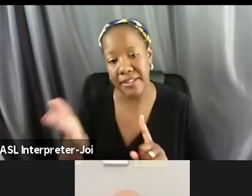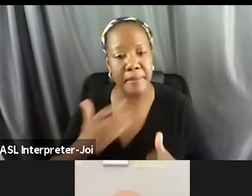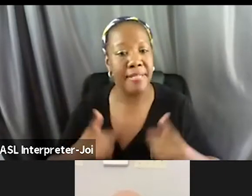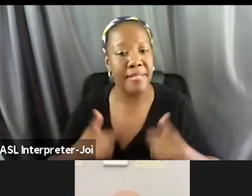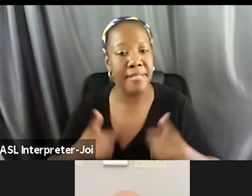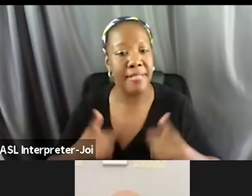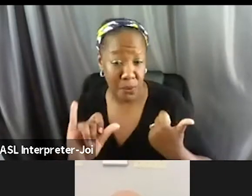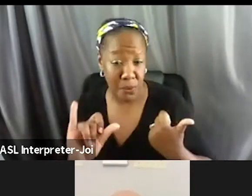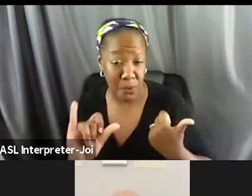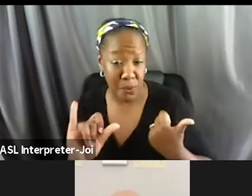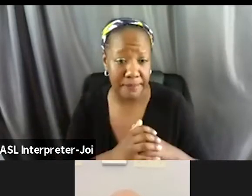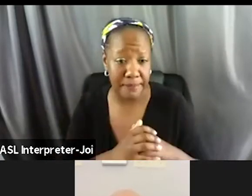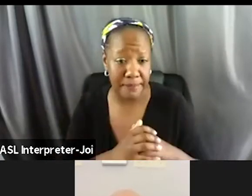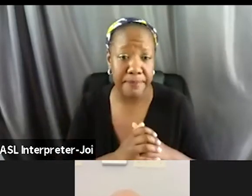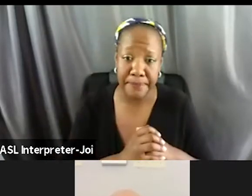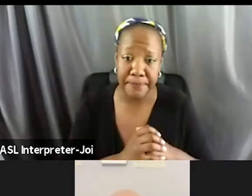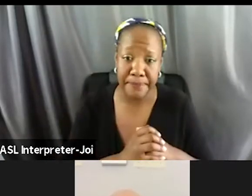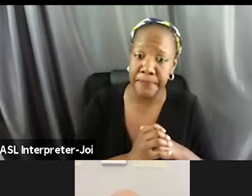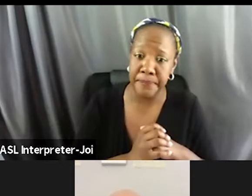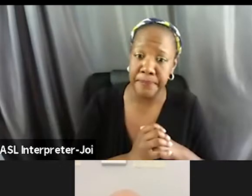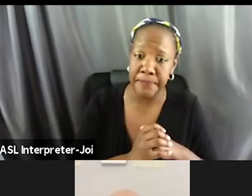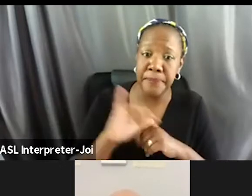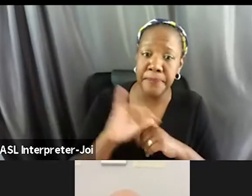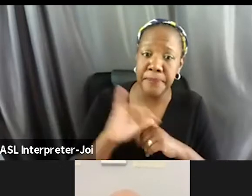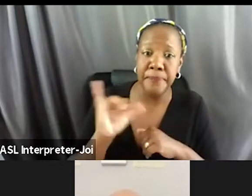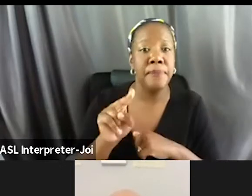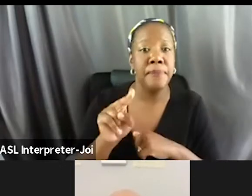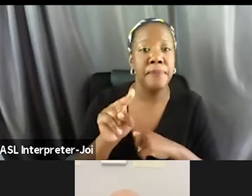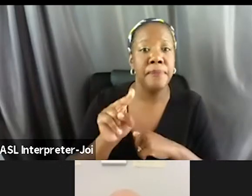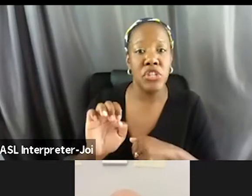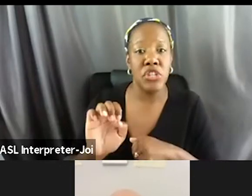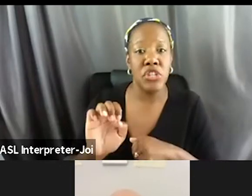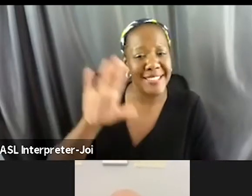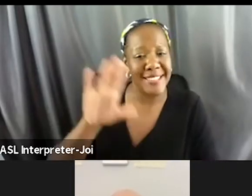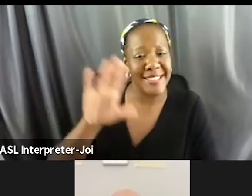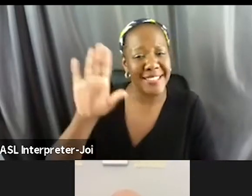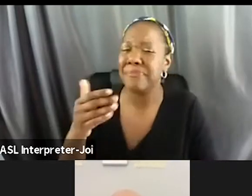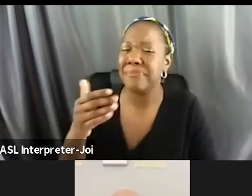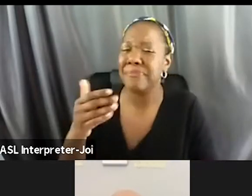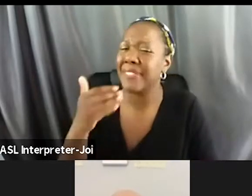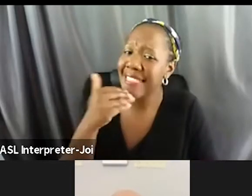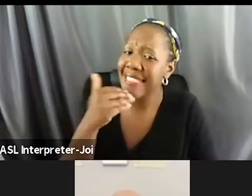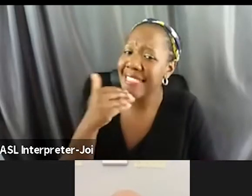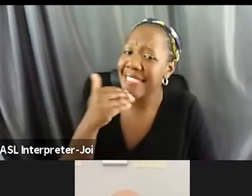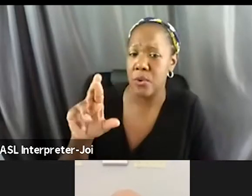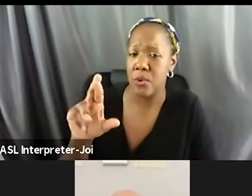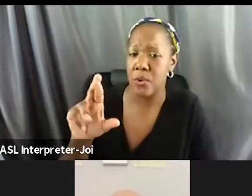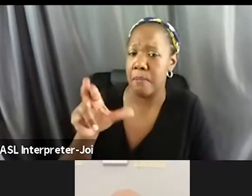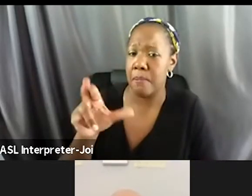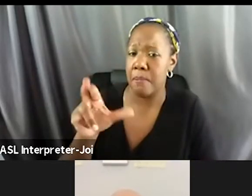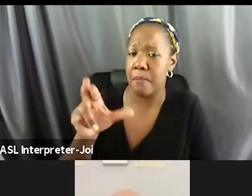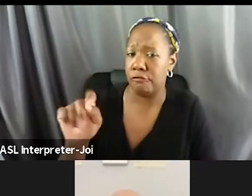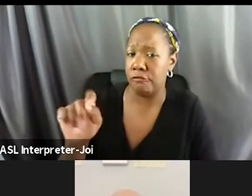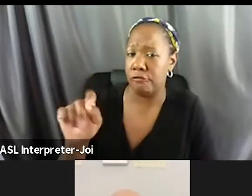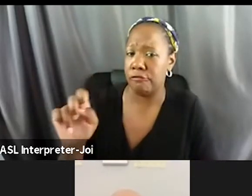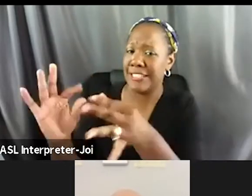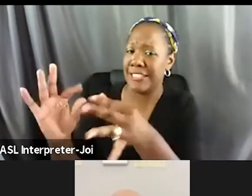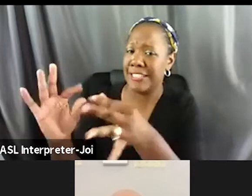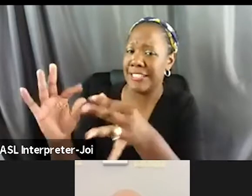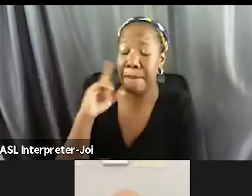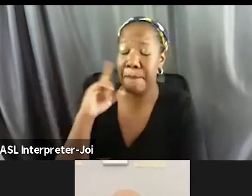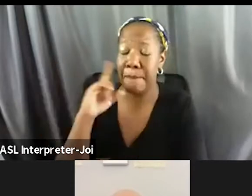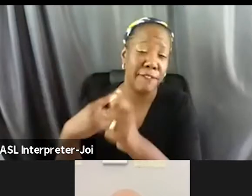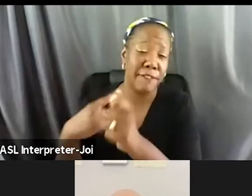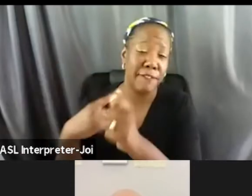And sorry, go ahead. Oh, this is Janice. Thanks for saying that, Marguerite, because the first time I had cancer, 10,